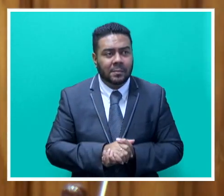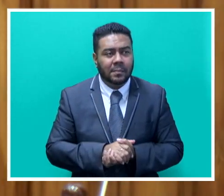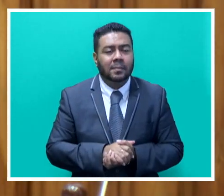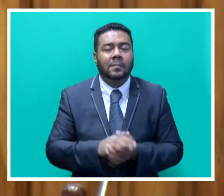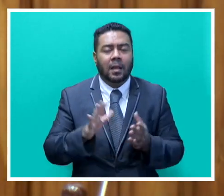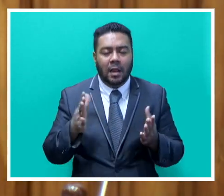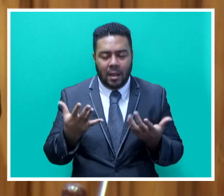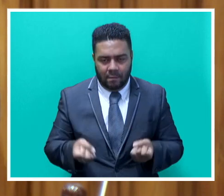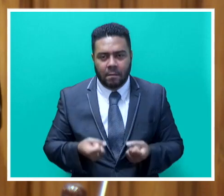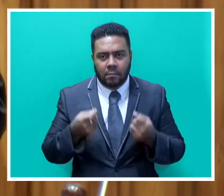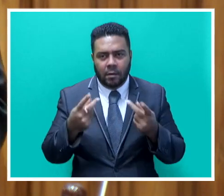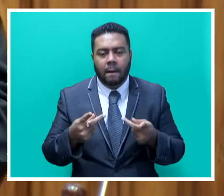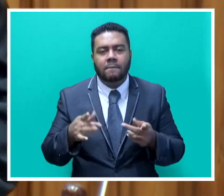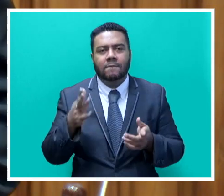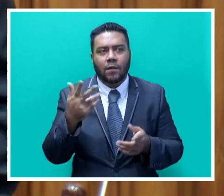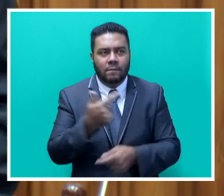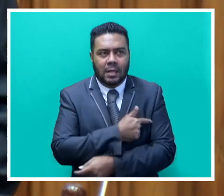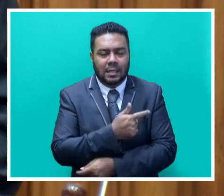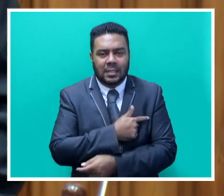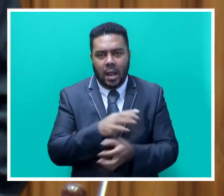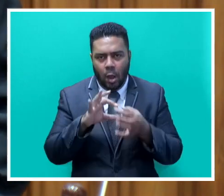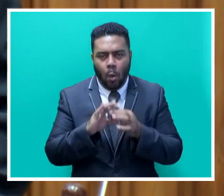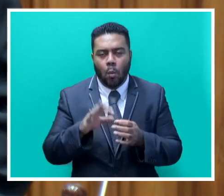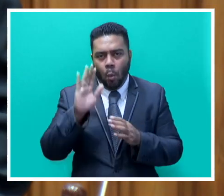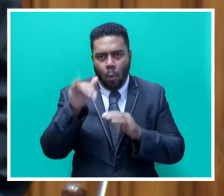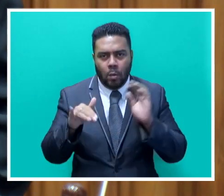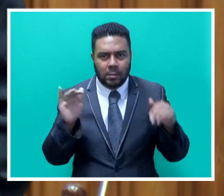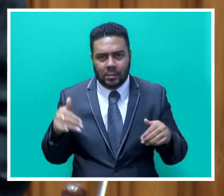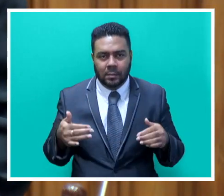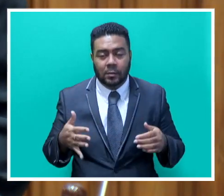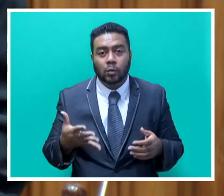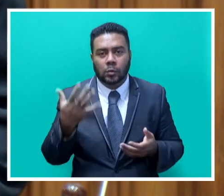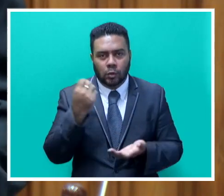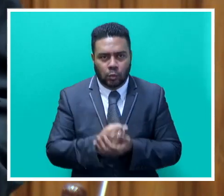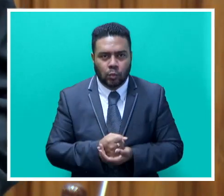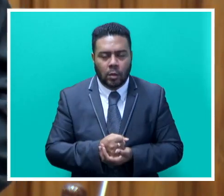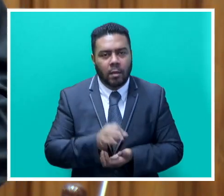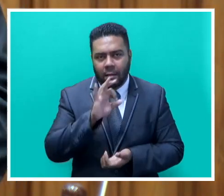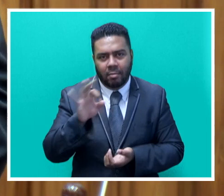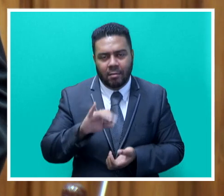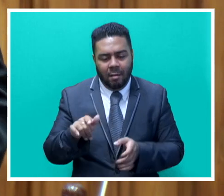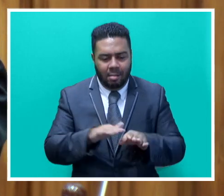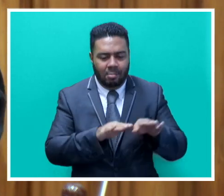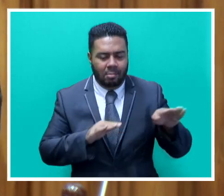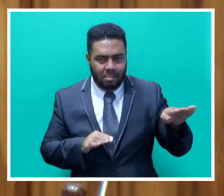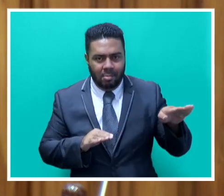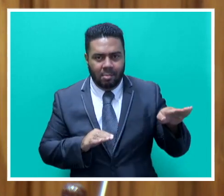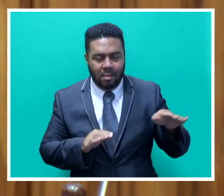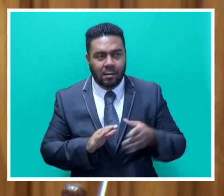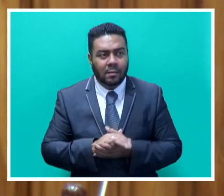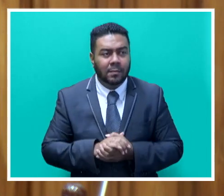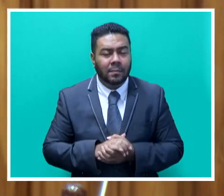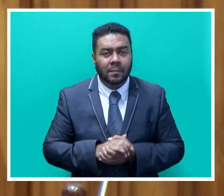actually provides the vaccination on the ground in their own homes, so that to make sure that they are not left behind. Honourable Speaker, our